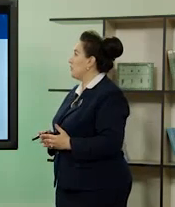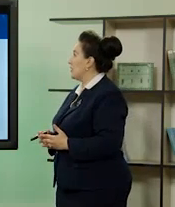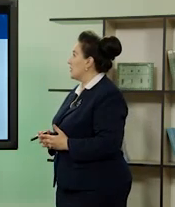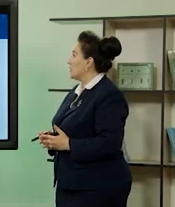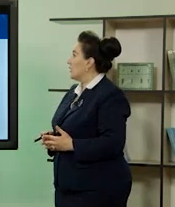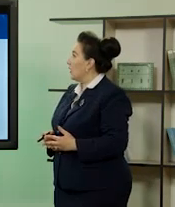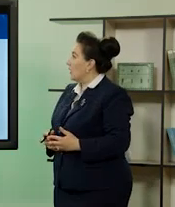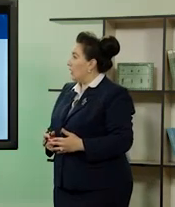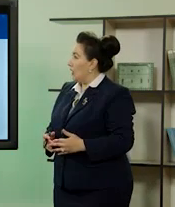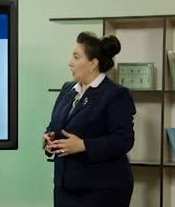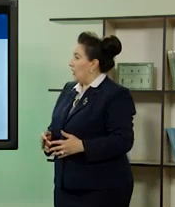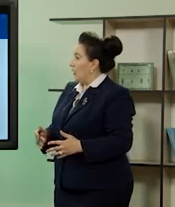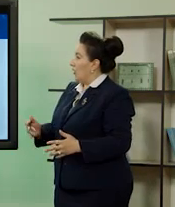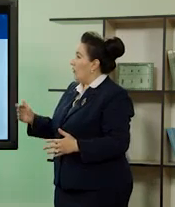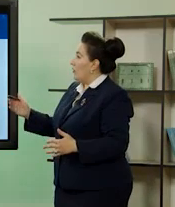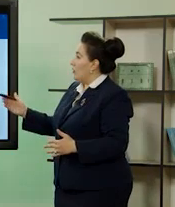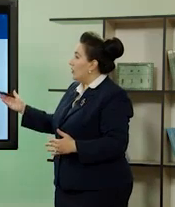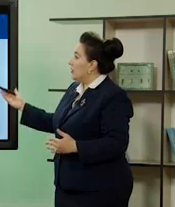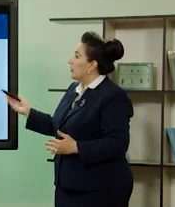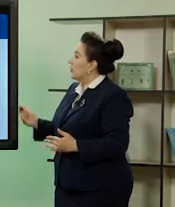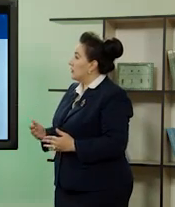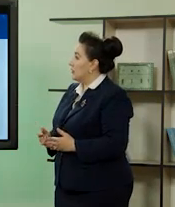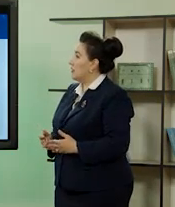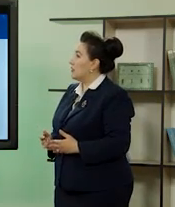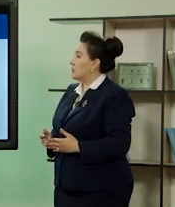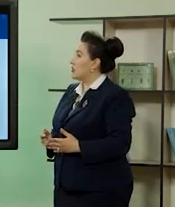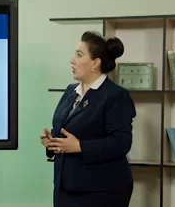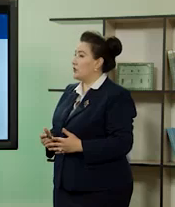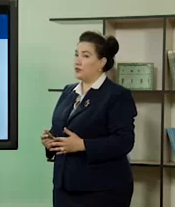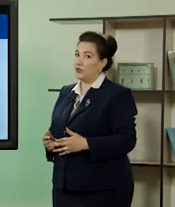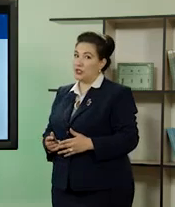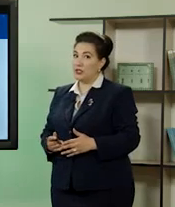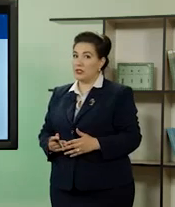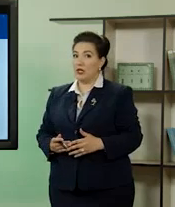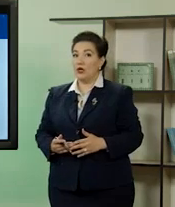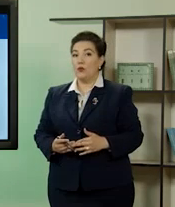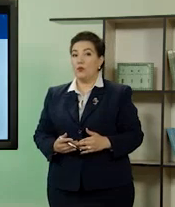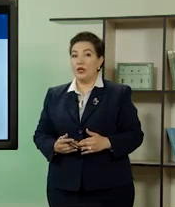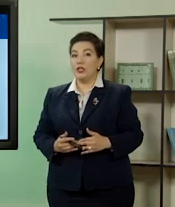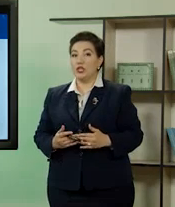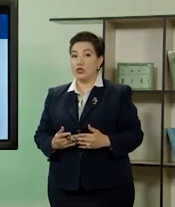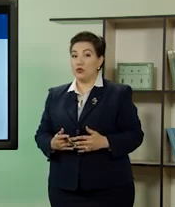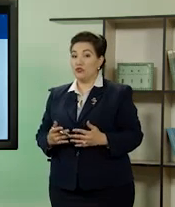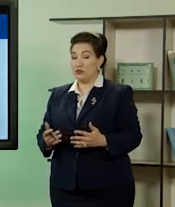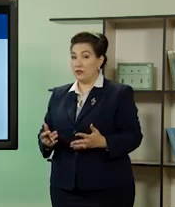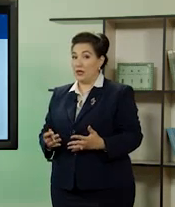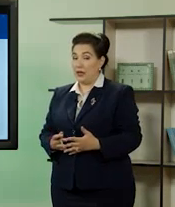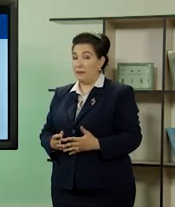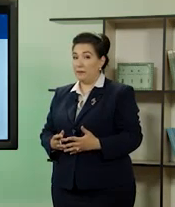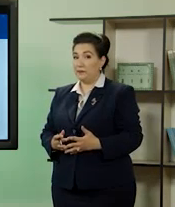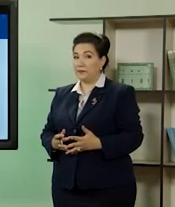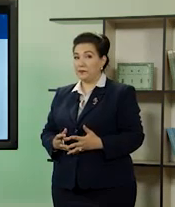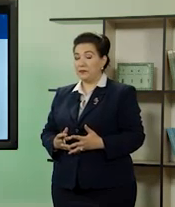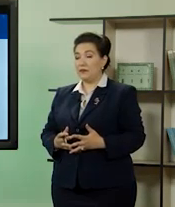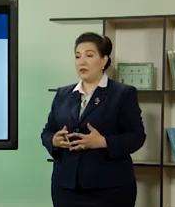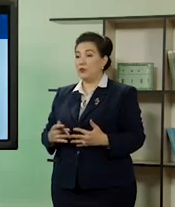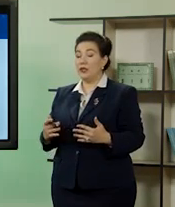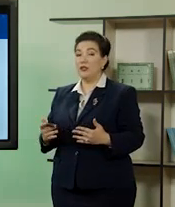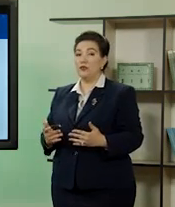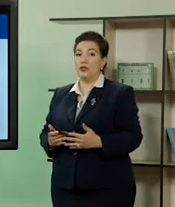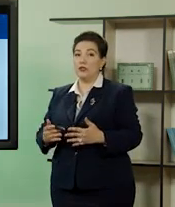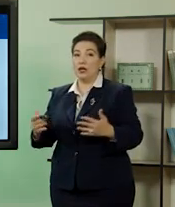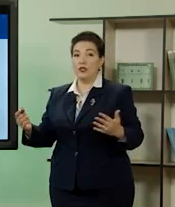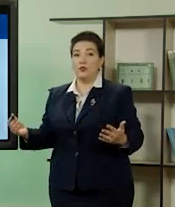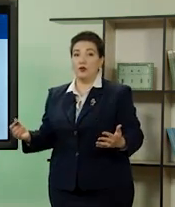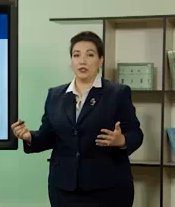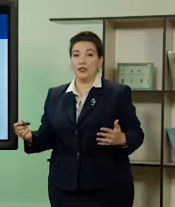voicemail greetings are such kind of greetings when you use them when